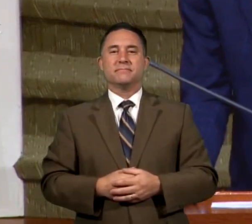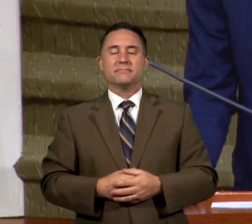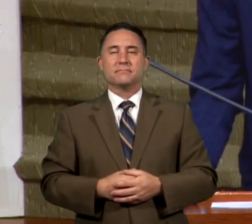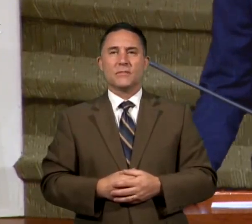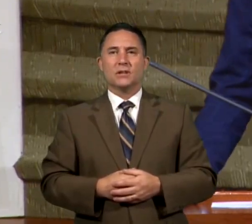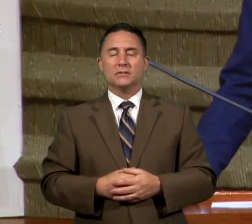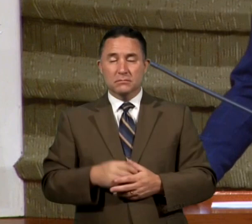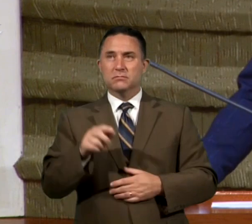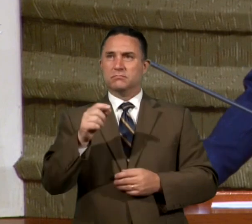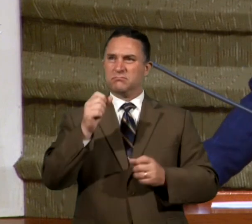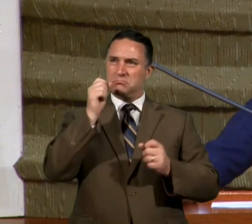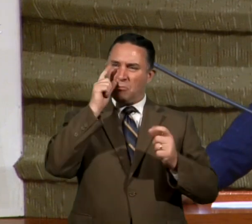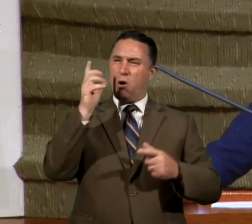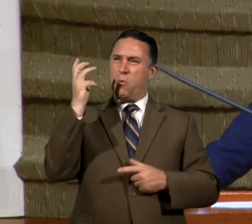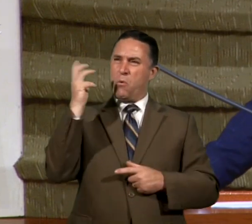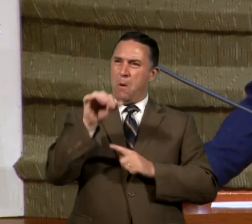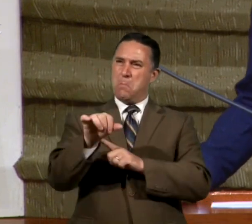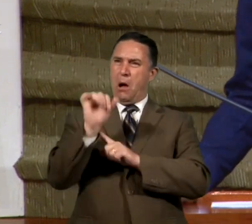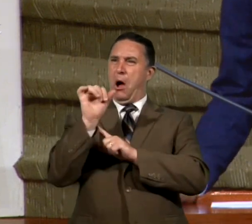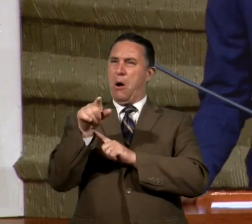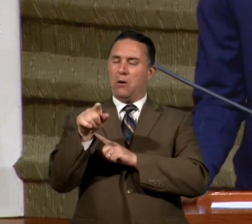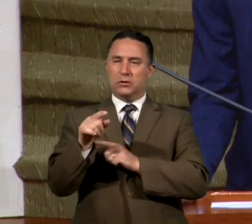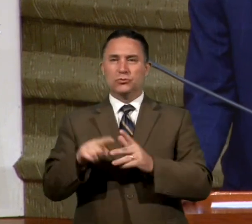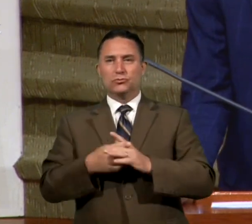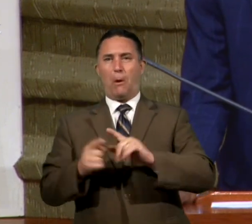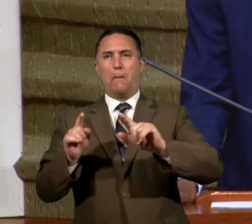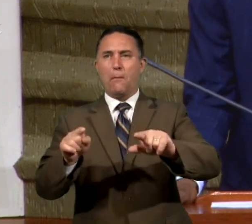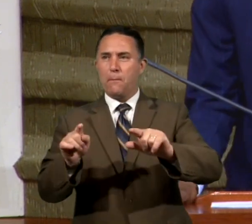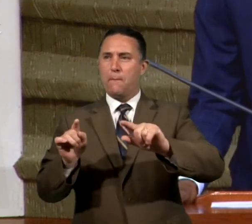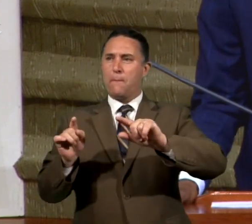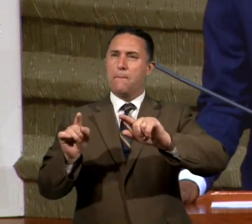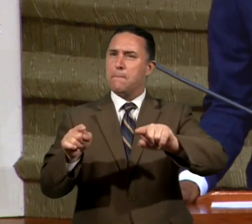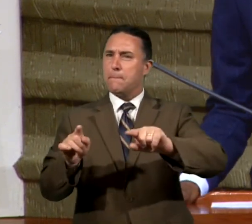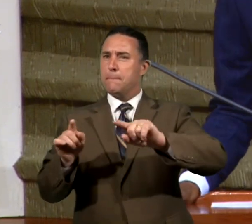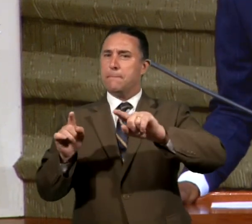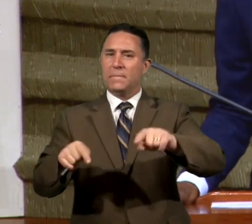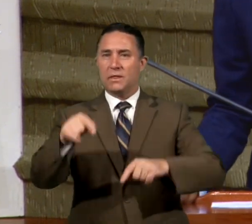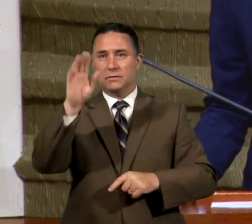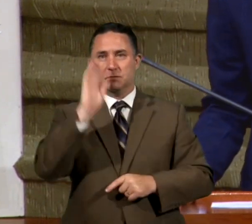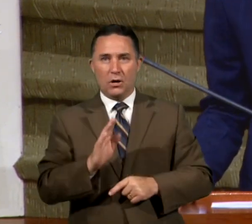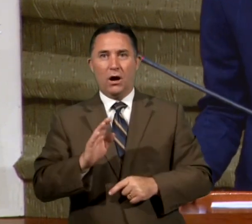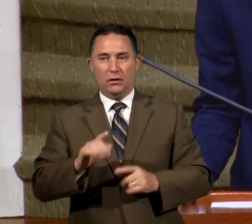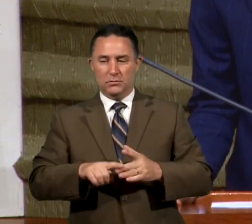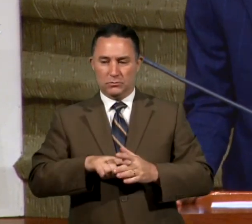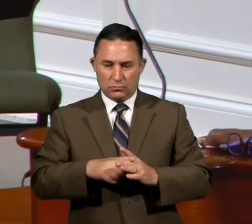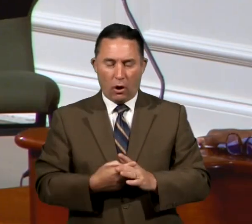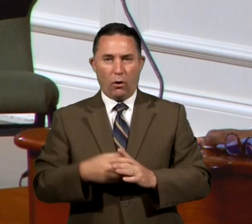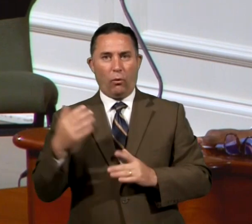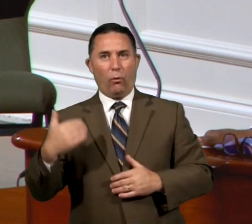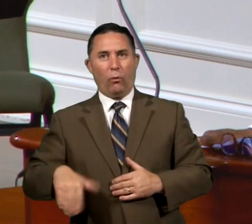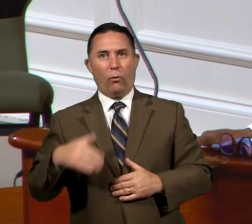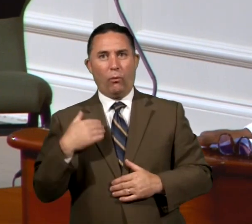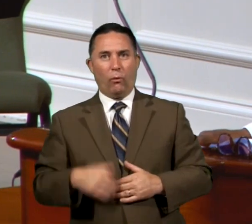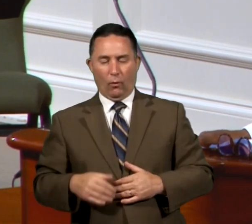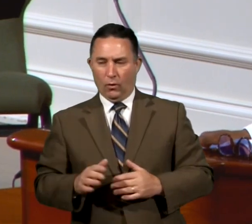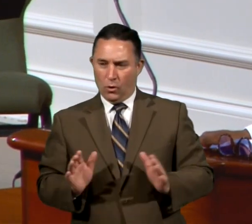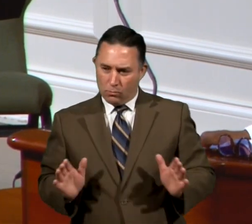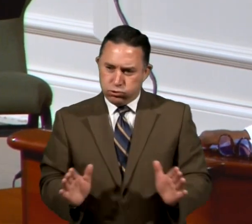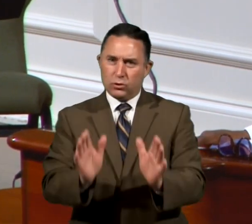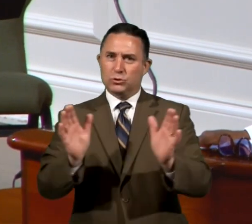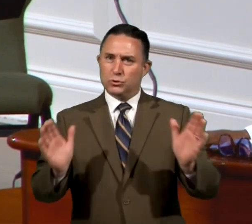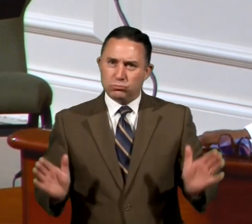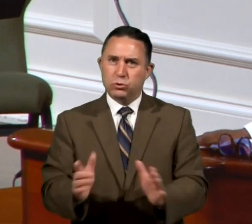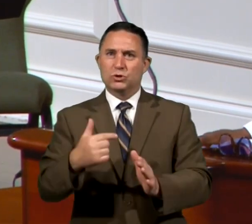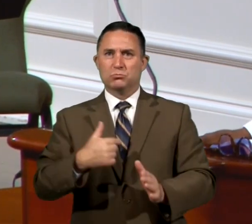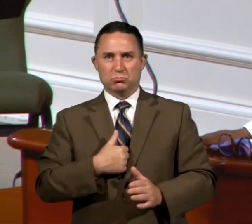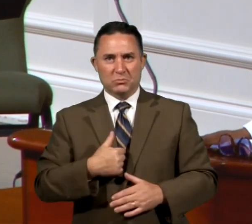But I was amazed, and I started coming, and God just began to really push me and push me